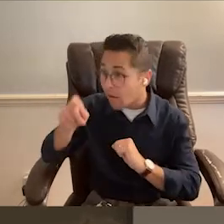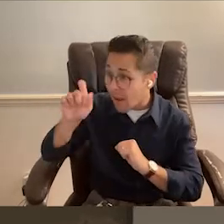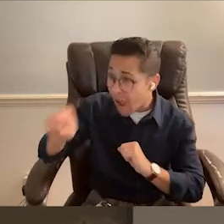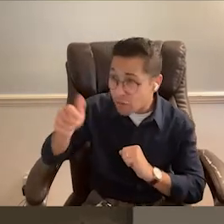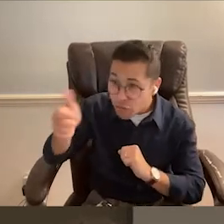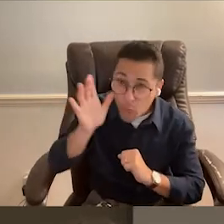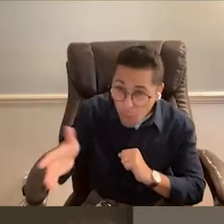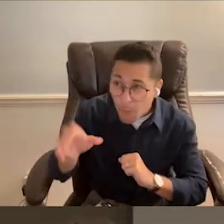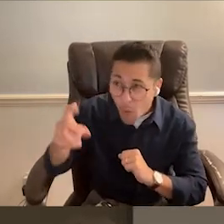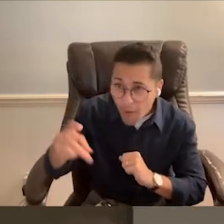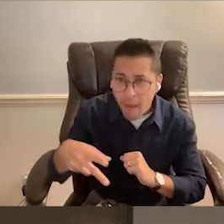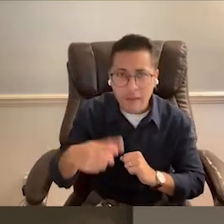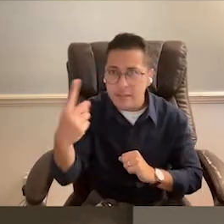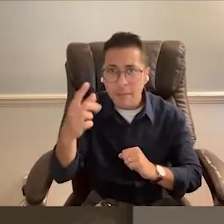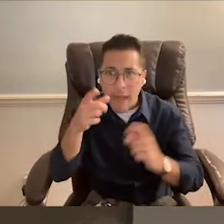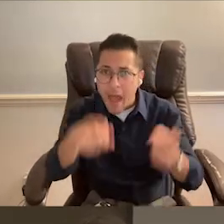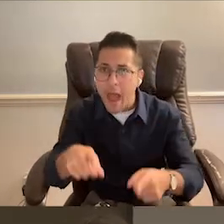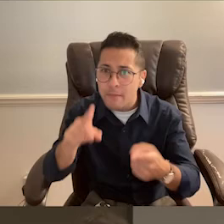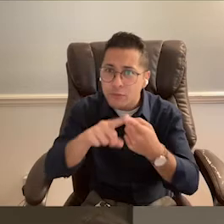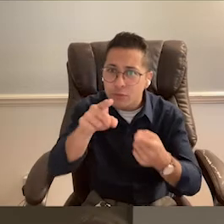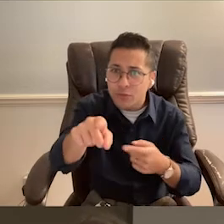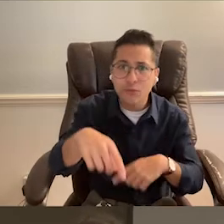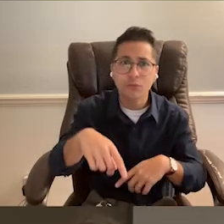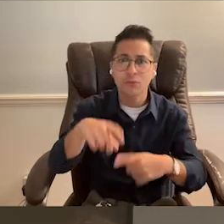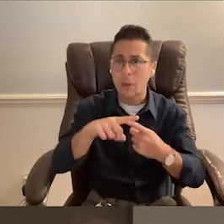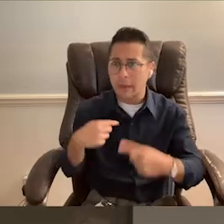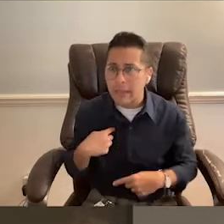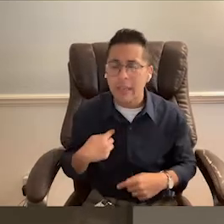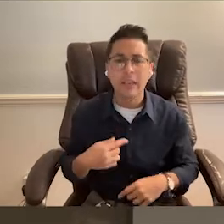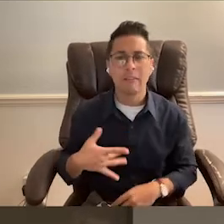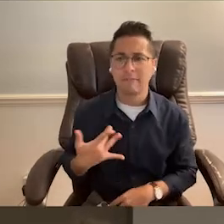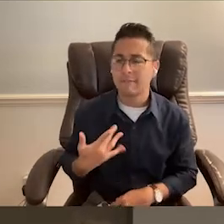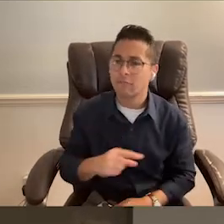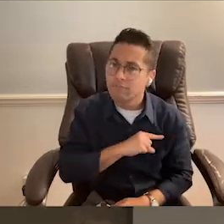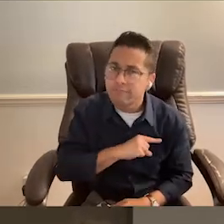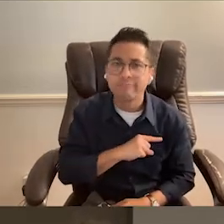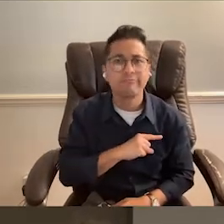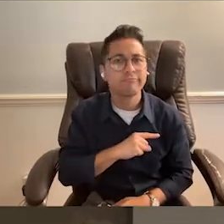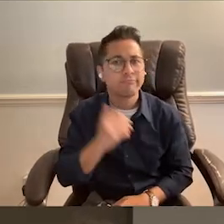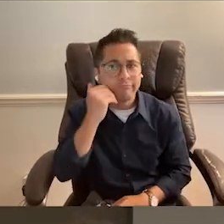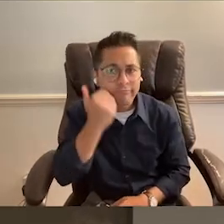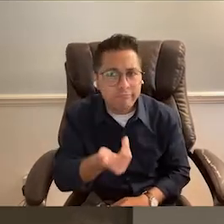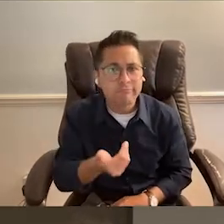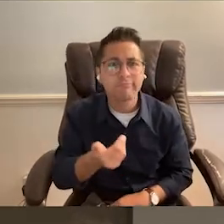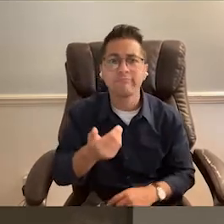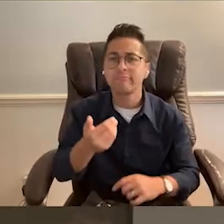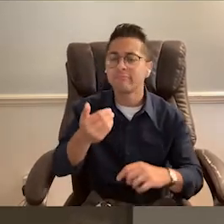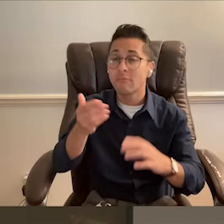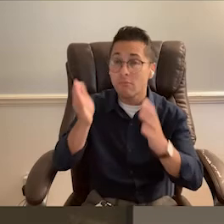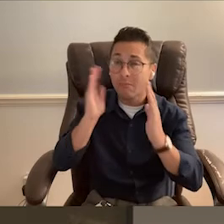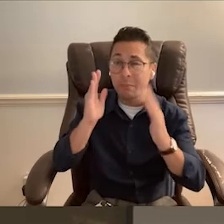own or the other's safety. They're really worried about, are you going to be okay? Is something going to happen to you? Or is something going to happen to